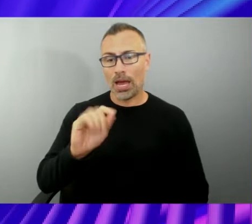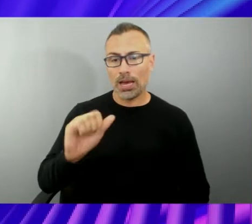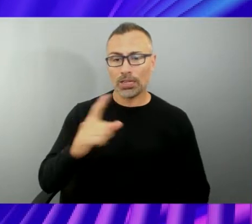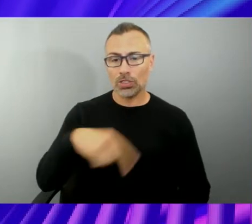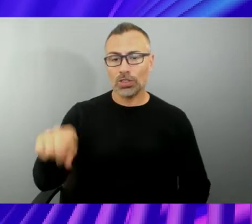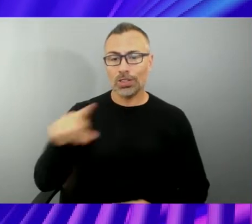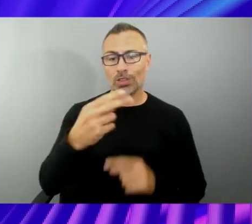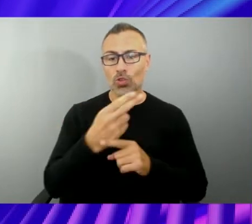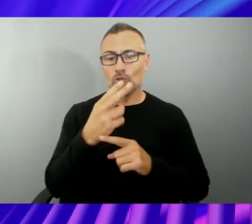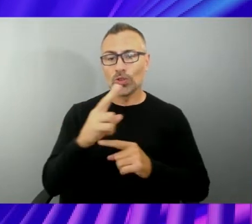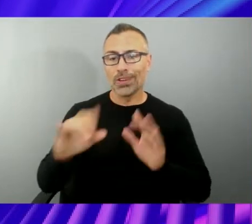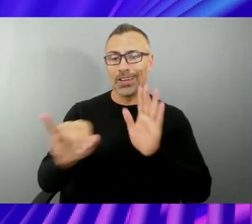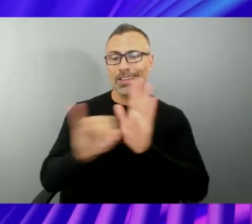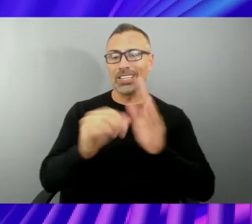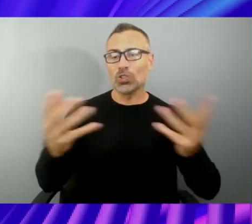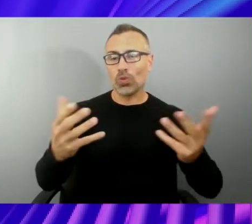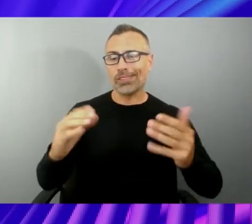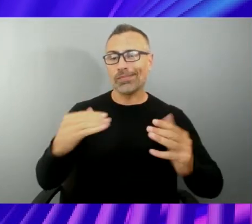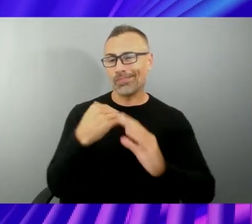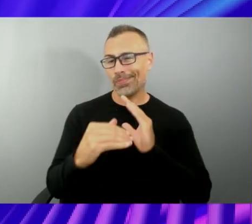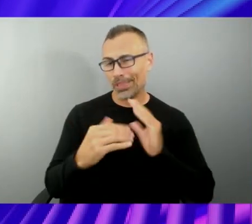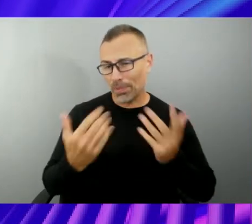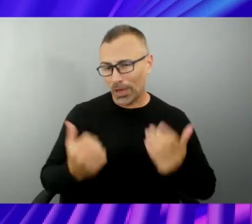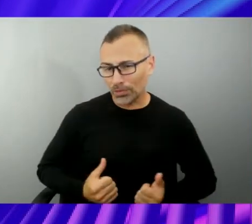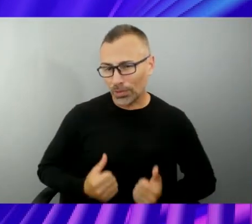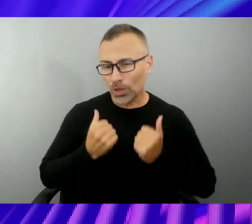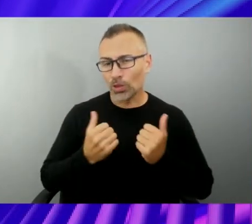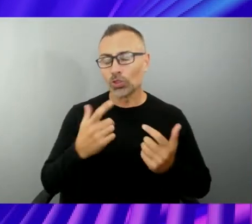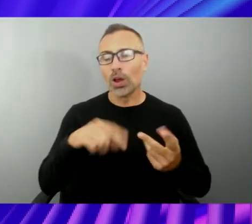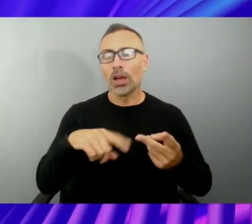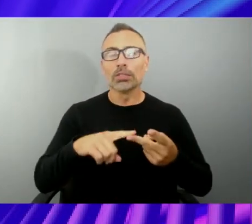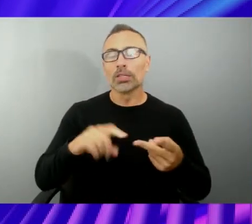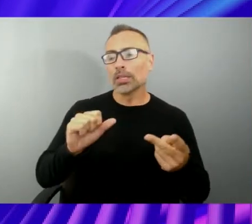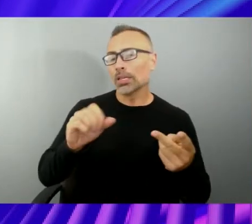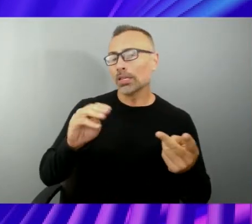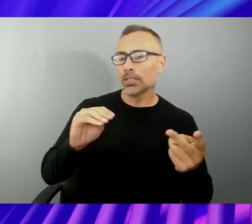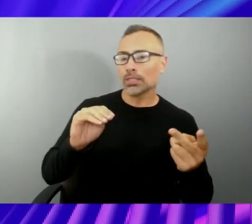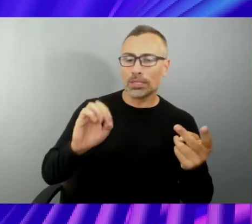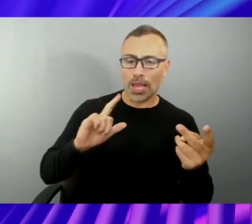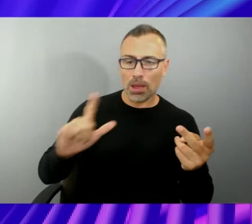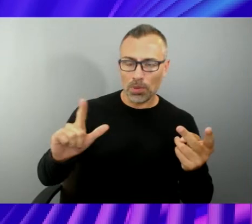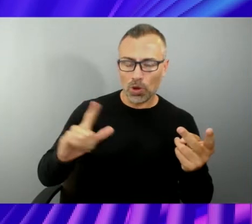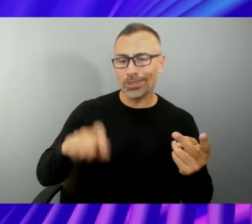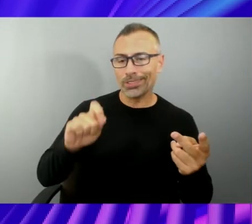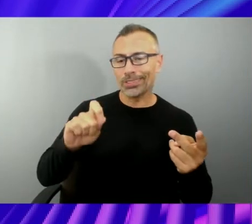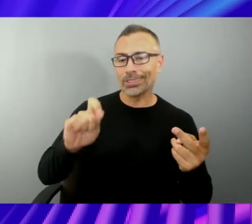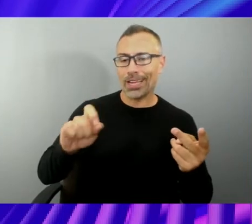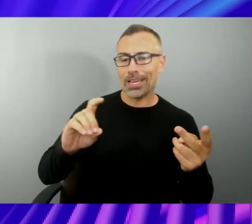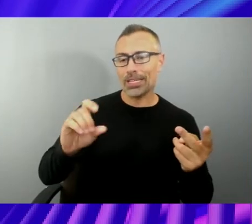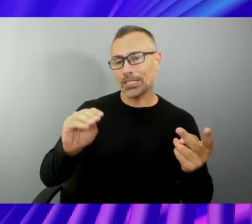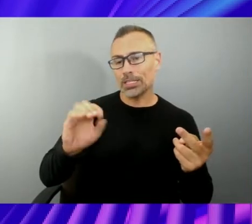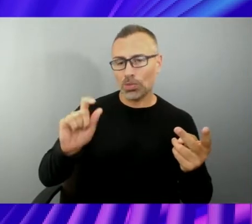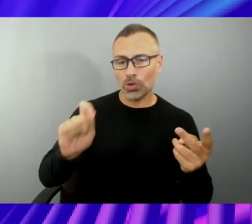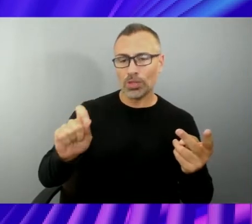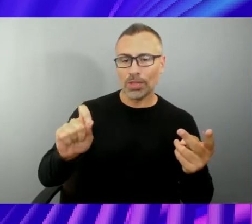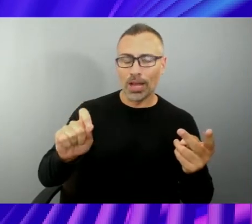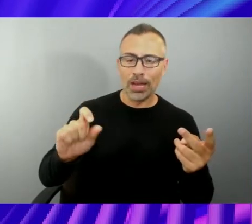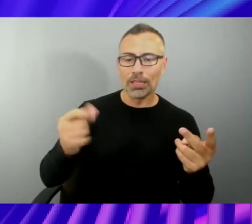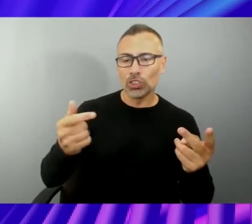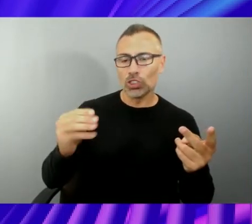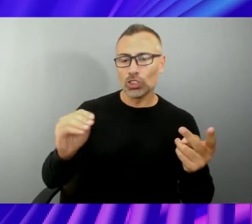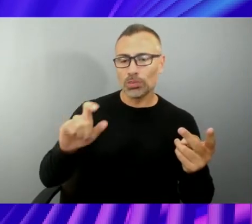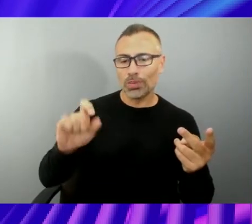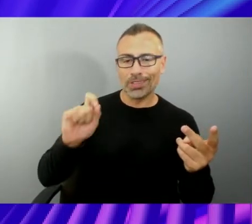So the email I'm putting like saml.demo.gmail, demo2.gmail.com, just an